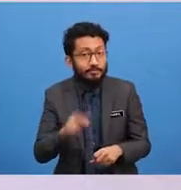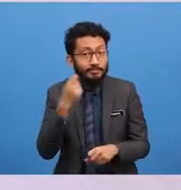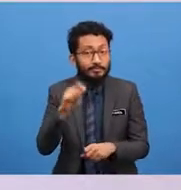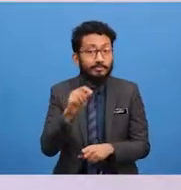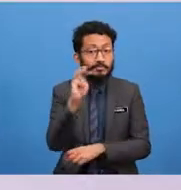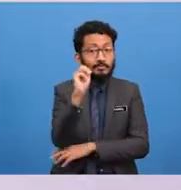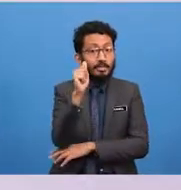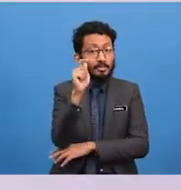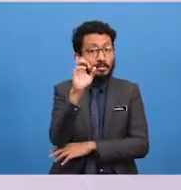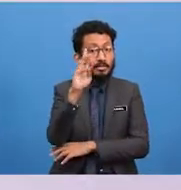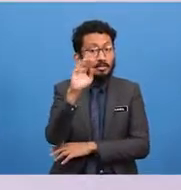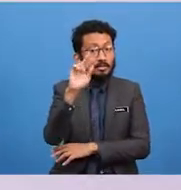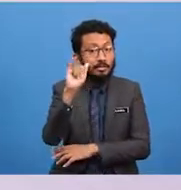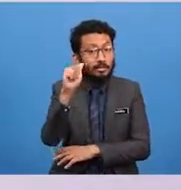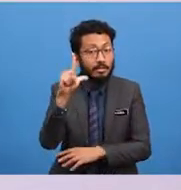sweater?